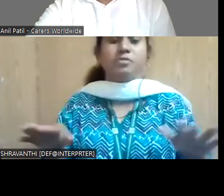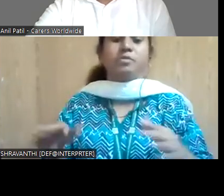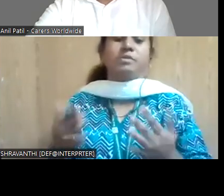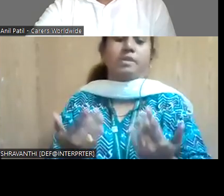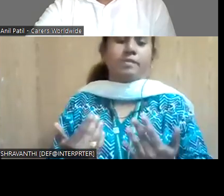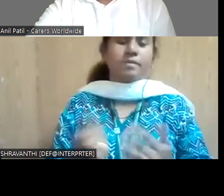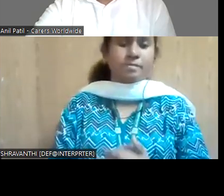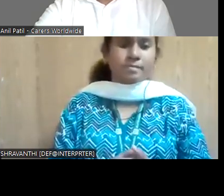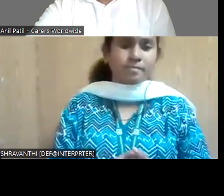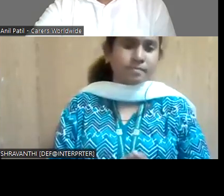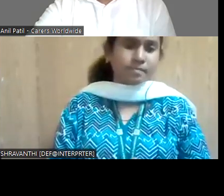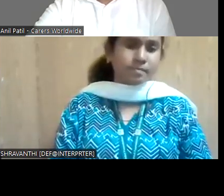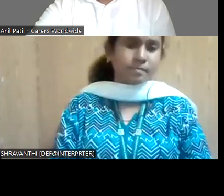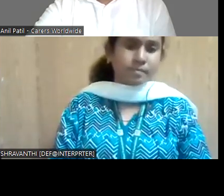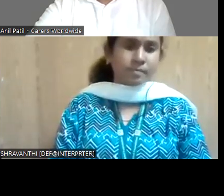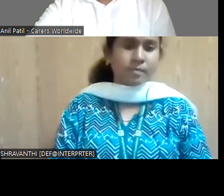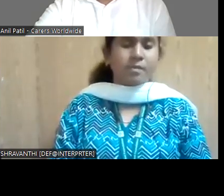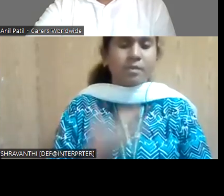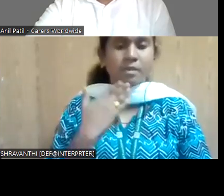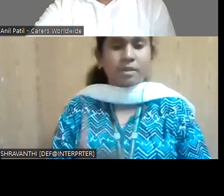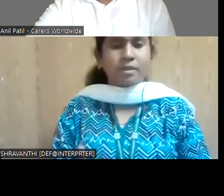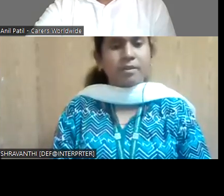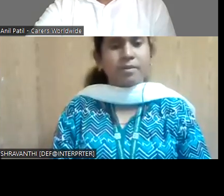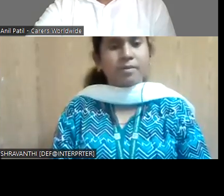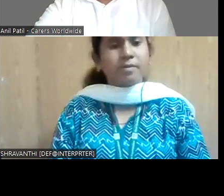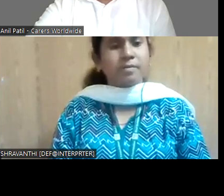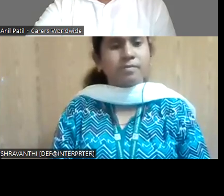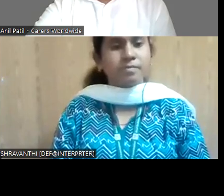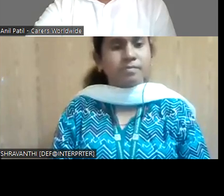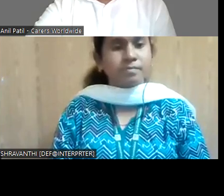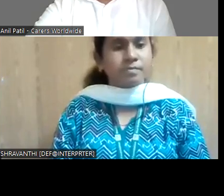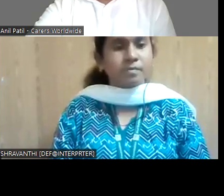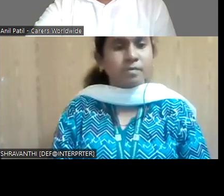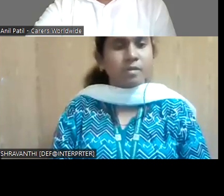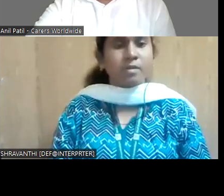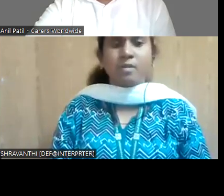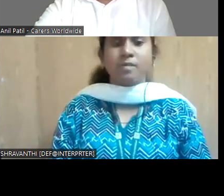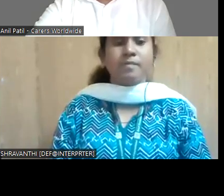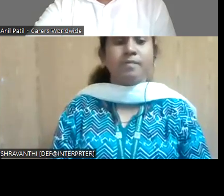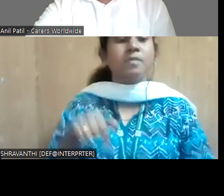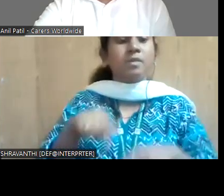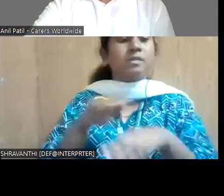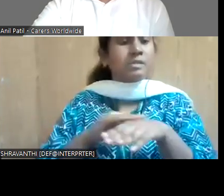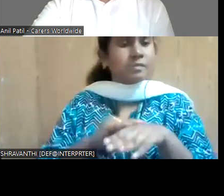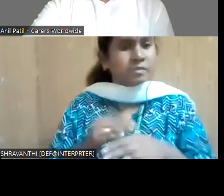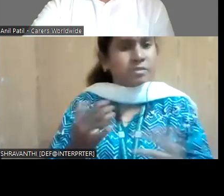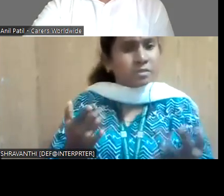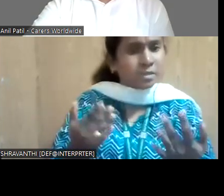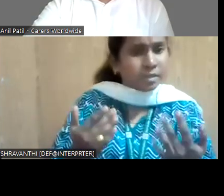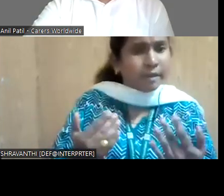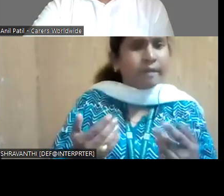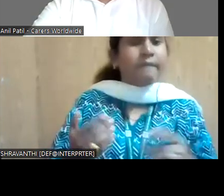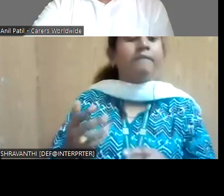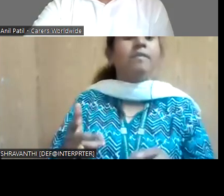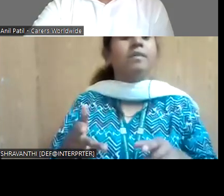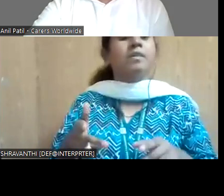benefit. Thank you. So you touched upon three important things, that the services that are available for caregivers. One